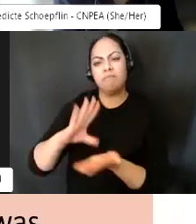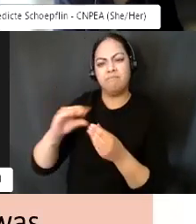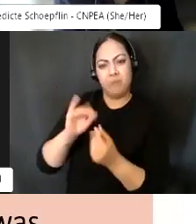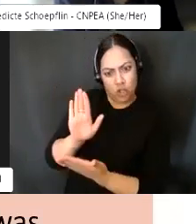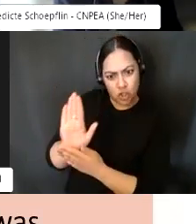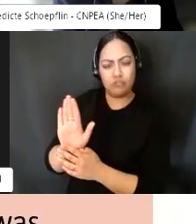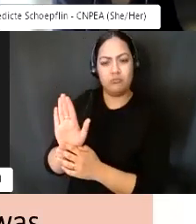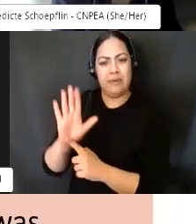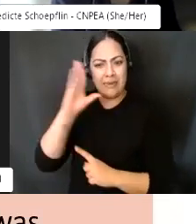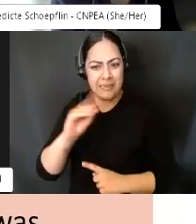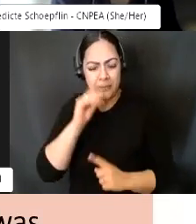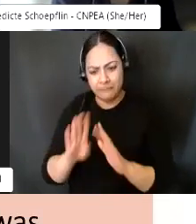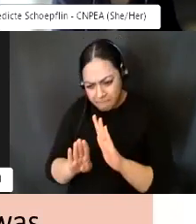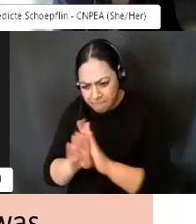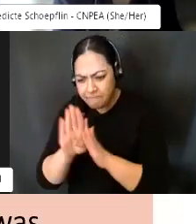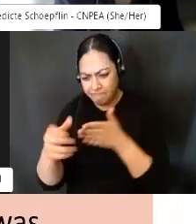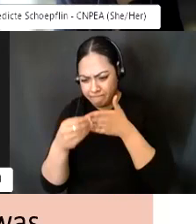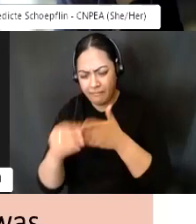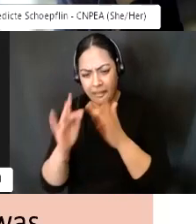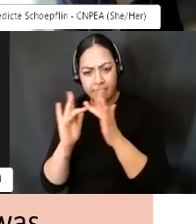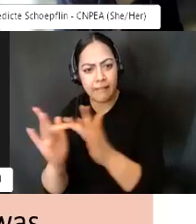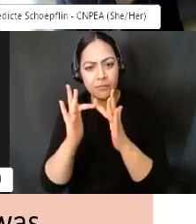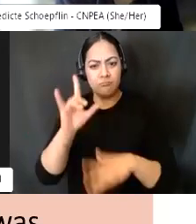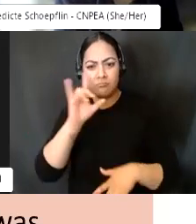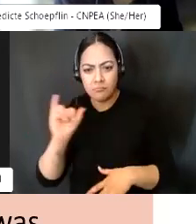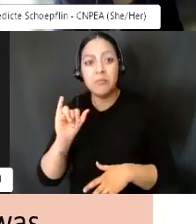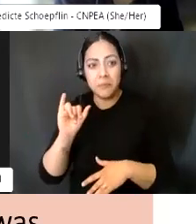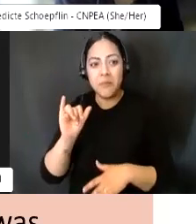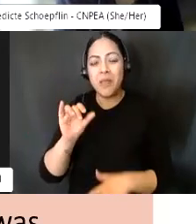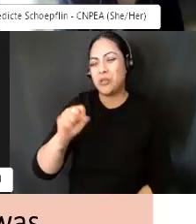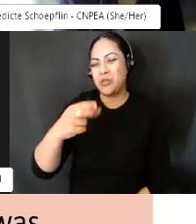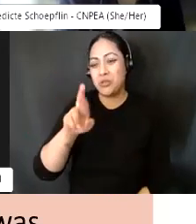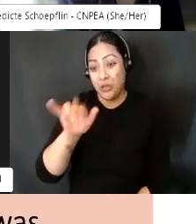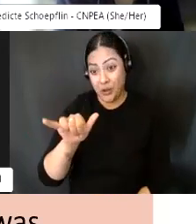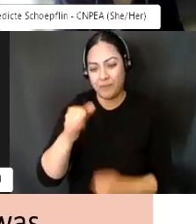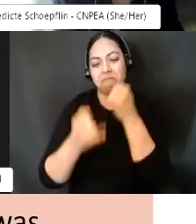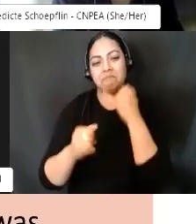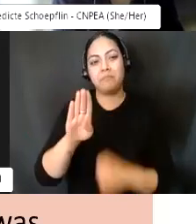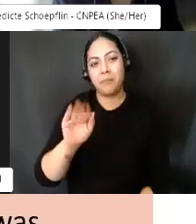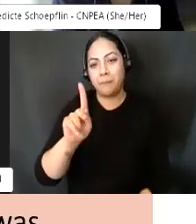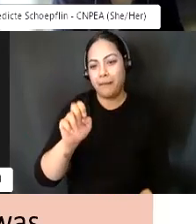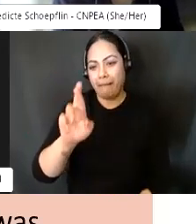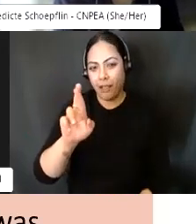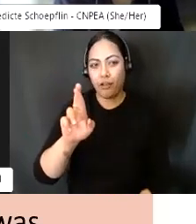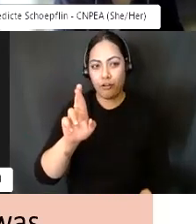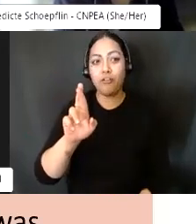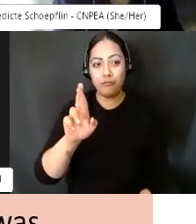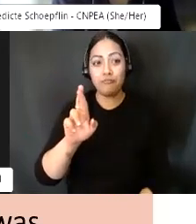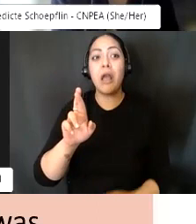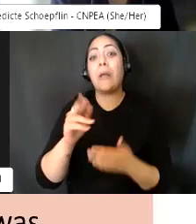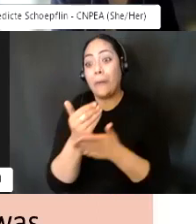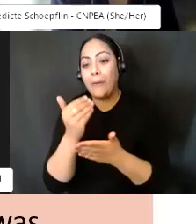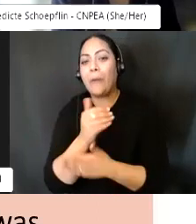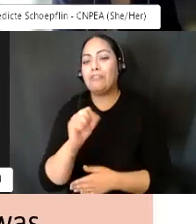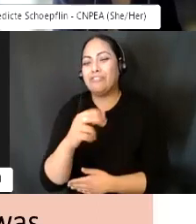of, developing and leading a network, we will have Sherry Baker, who is now Sherry Baker and Associates, but who until